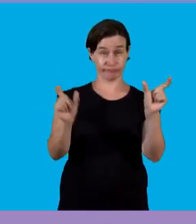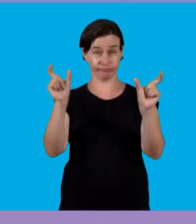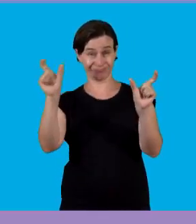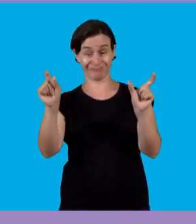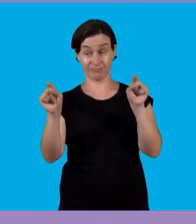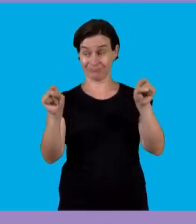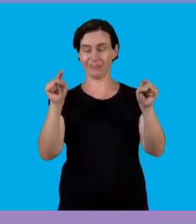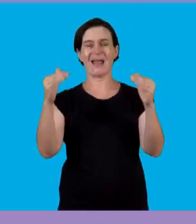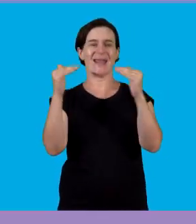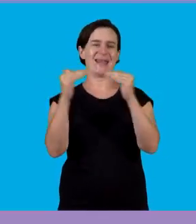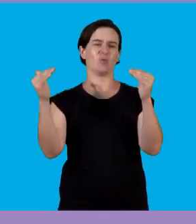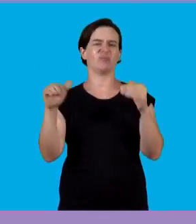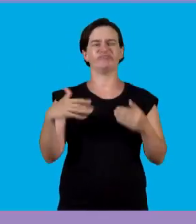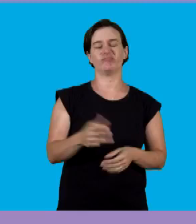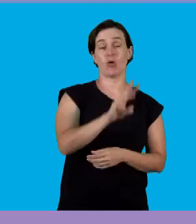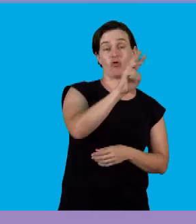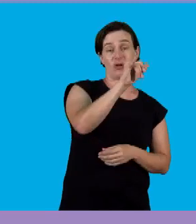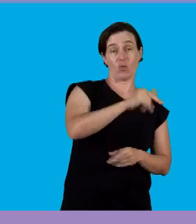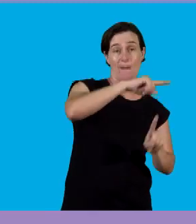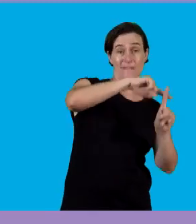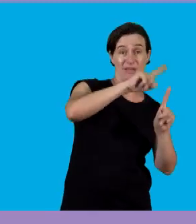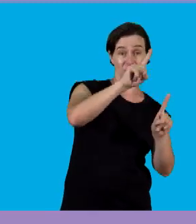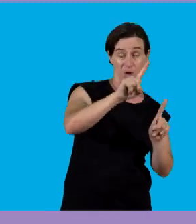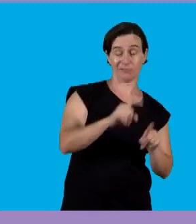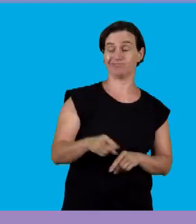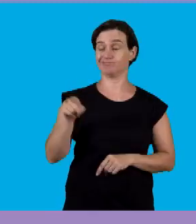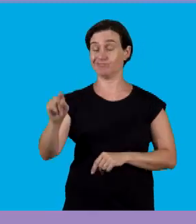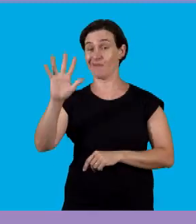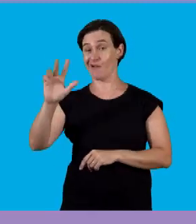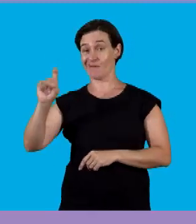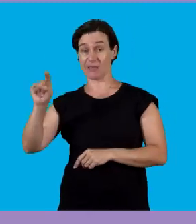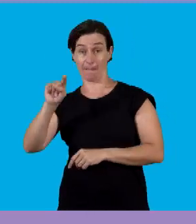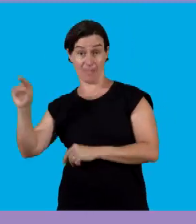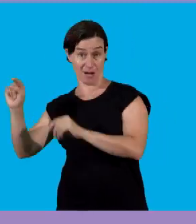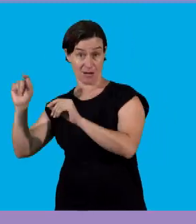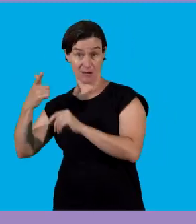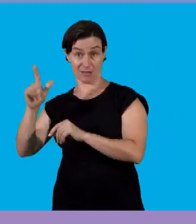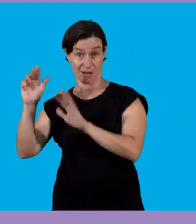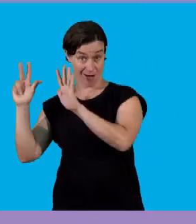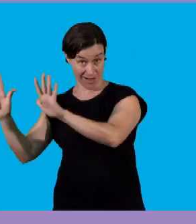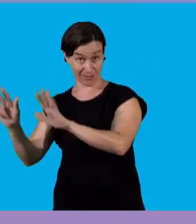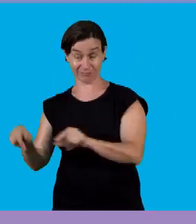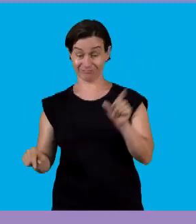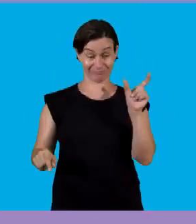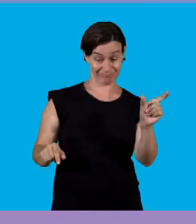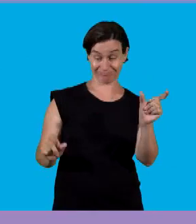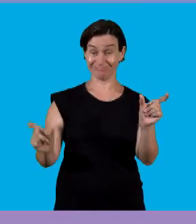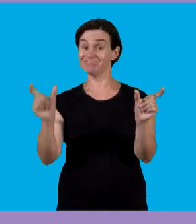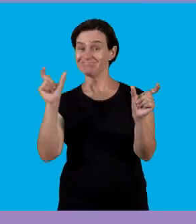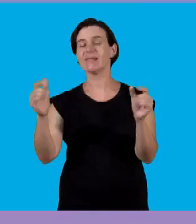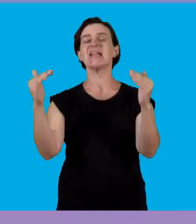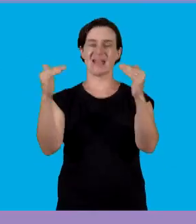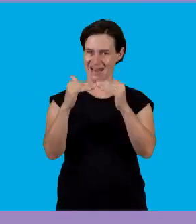for example, we have an expression of 3y plus 1, and we have another expression of 5x minus 8, and these